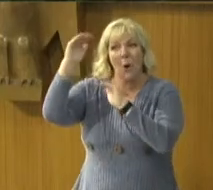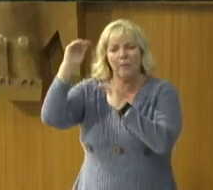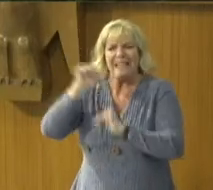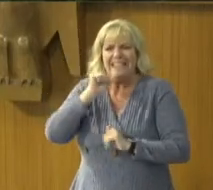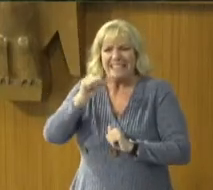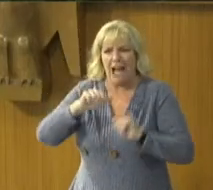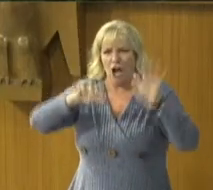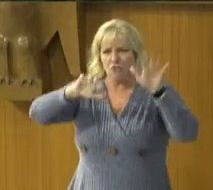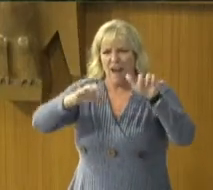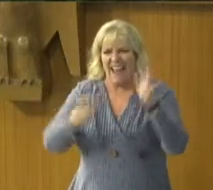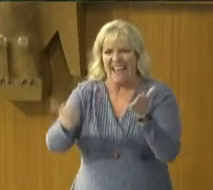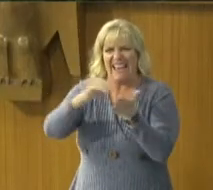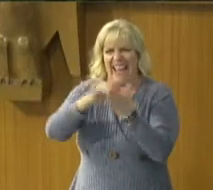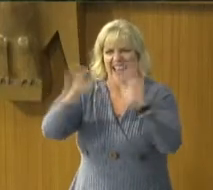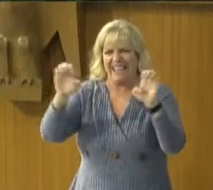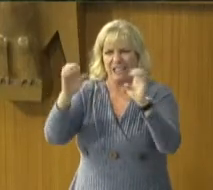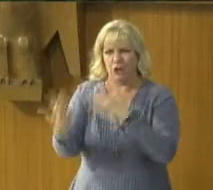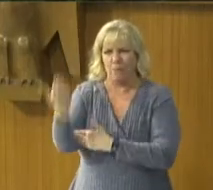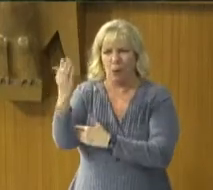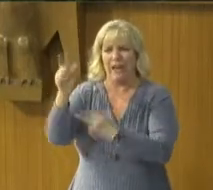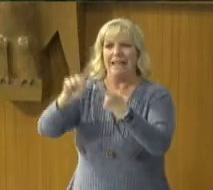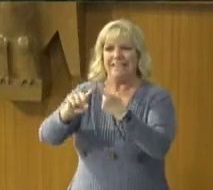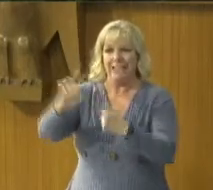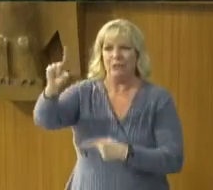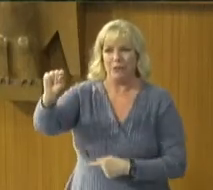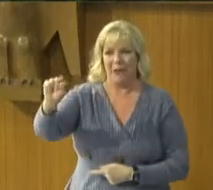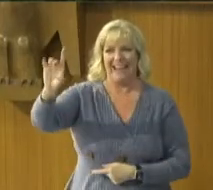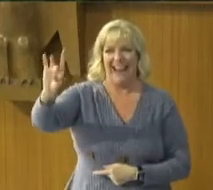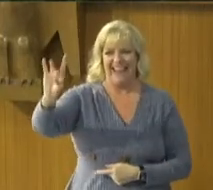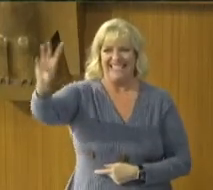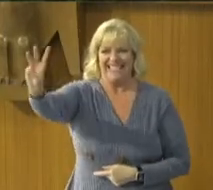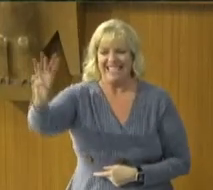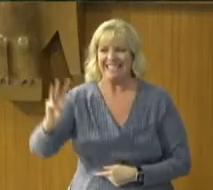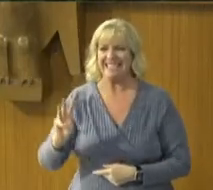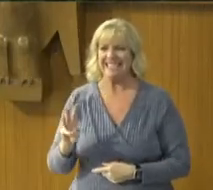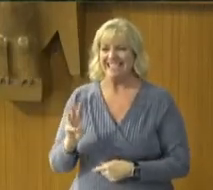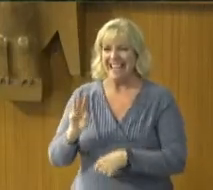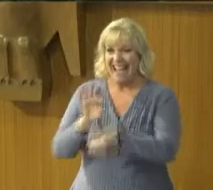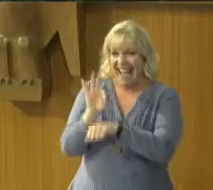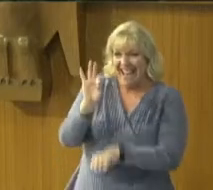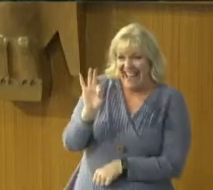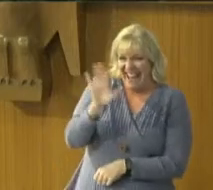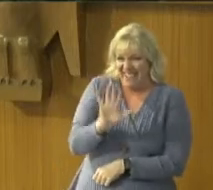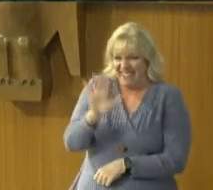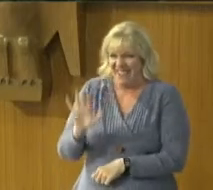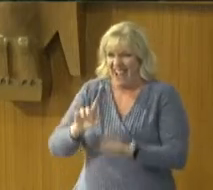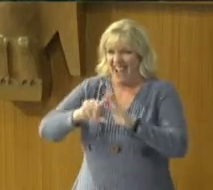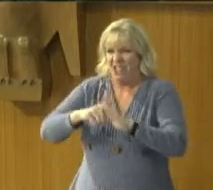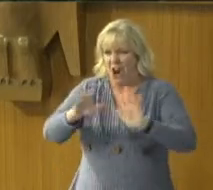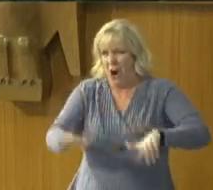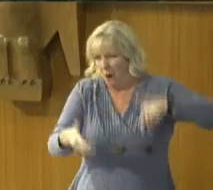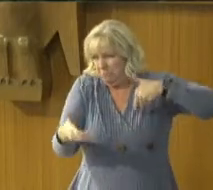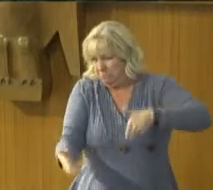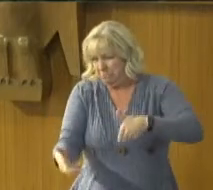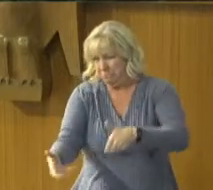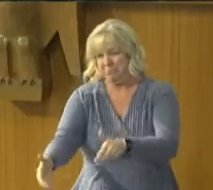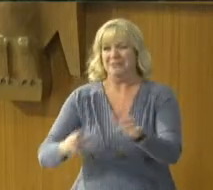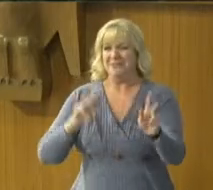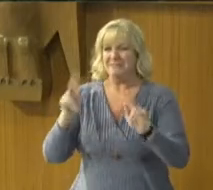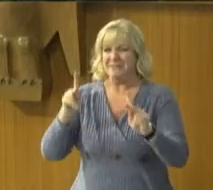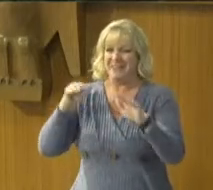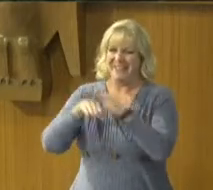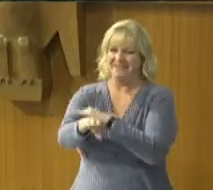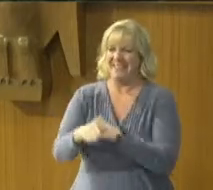rain again on Easter morning until 2086. It picked up right at 9:55 as people were walking